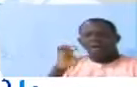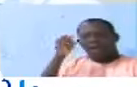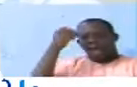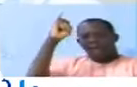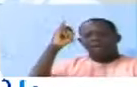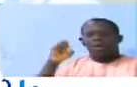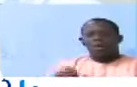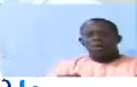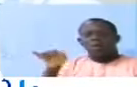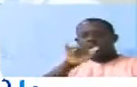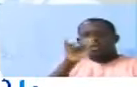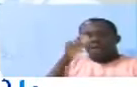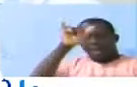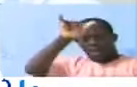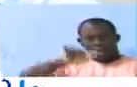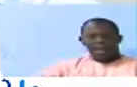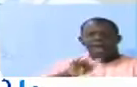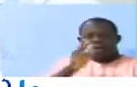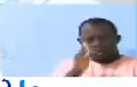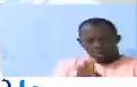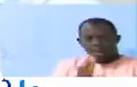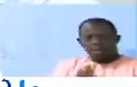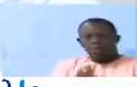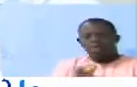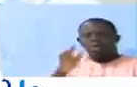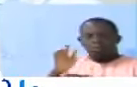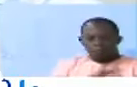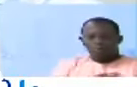which year it was, whether it was